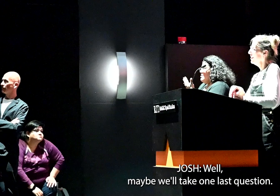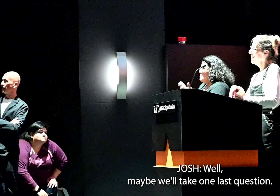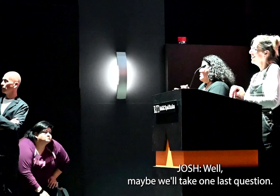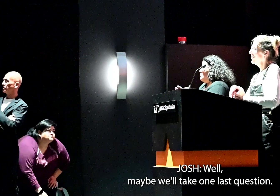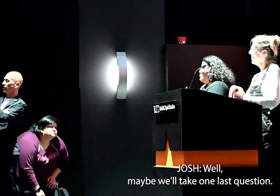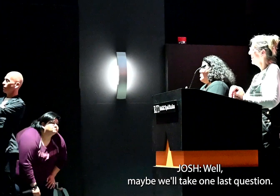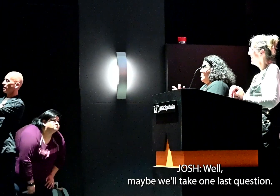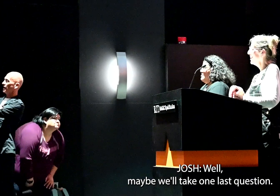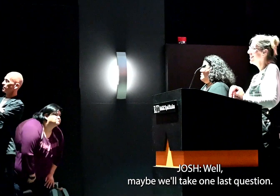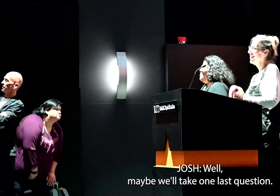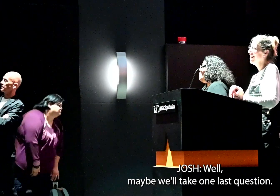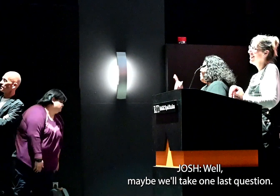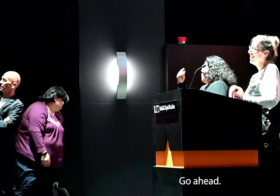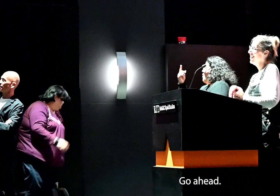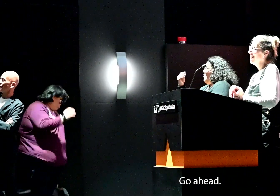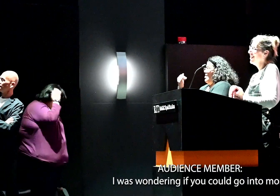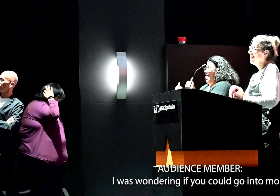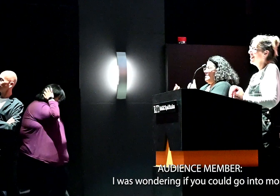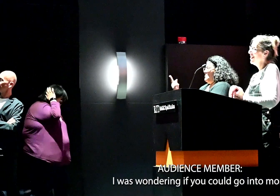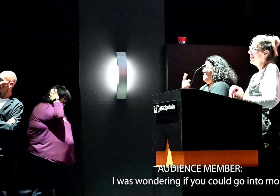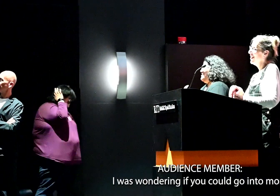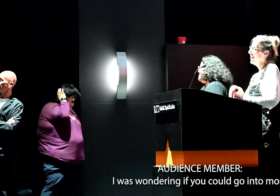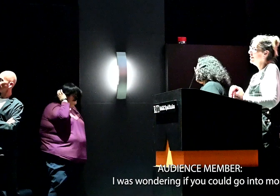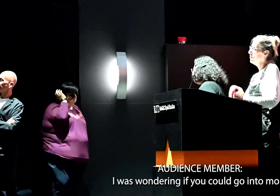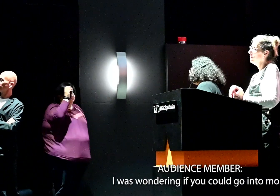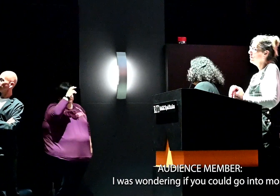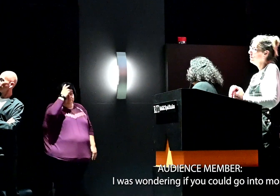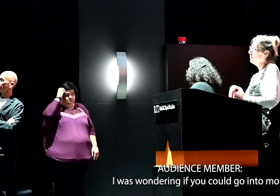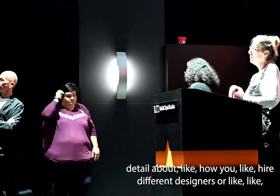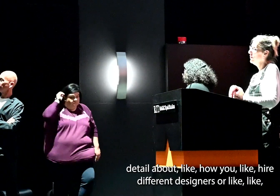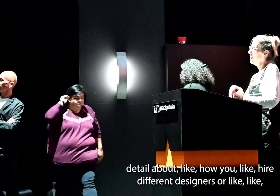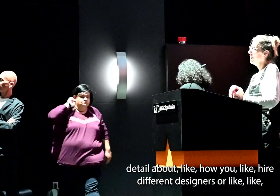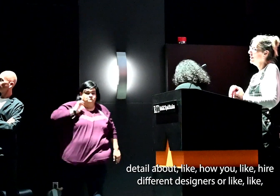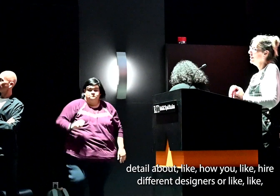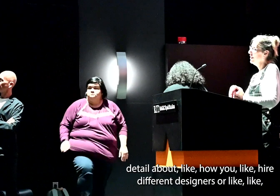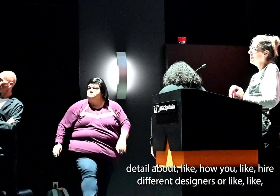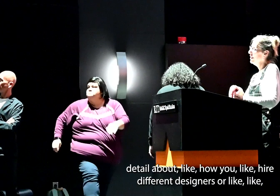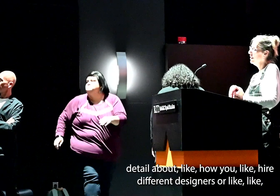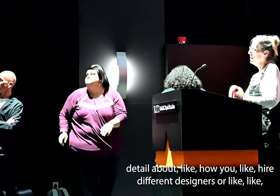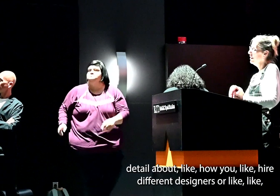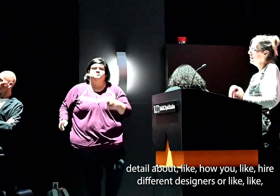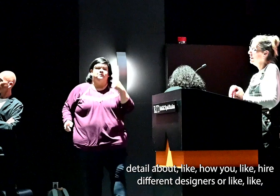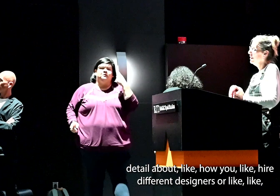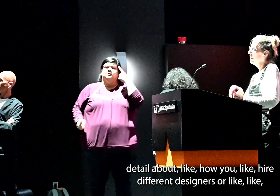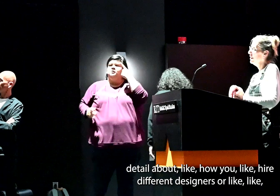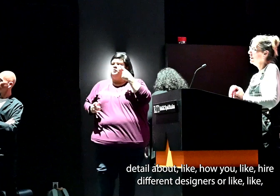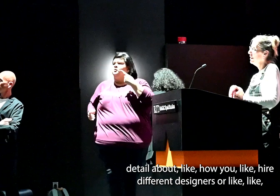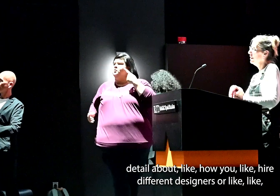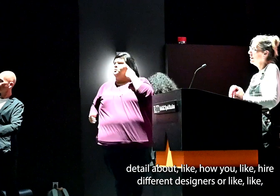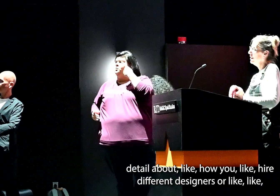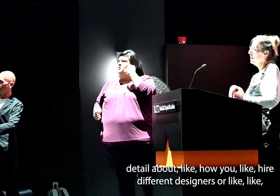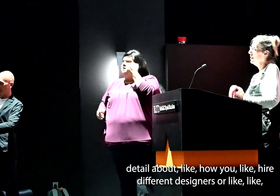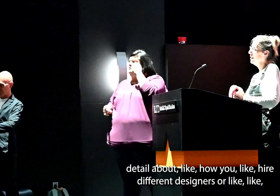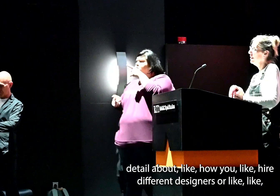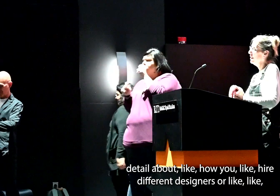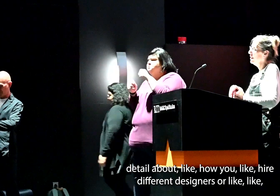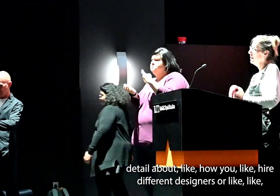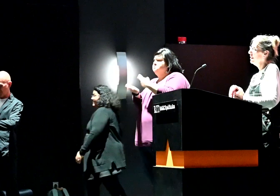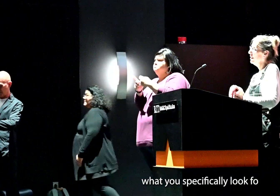Well, maybe we'll take one last question. Go ahead. I was wondering if you could go into more detail about how you hire different designers,